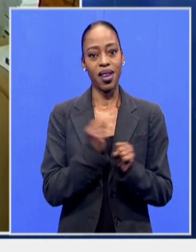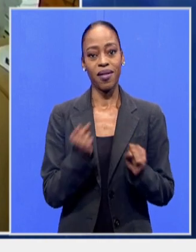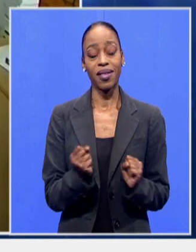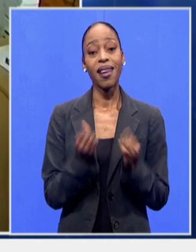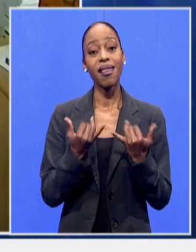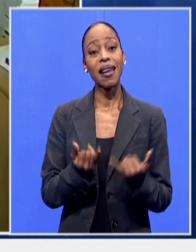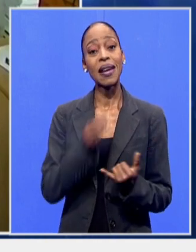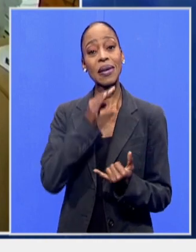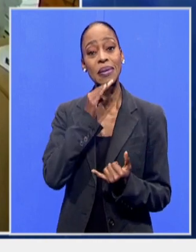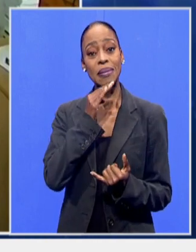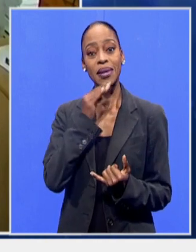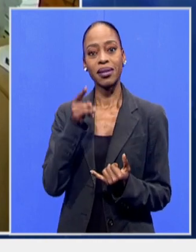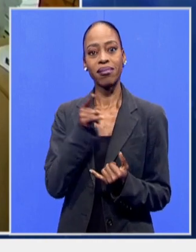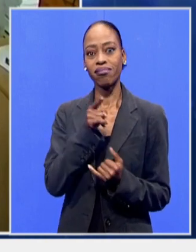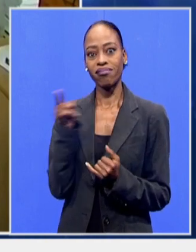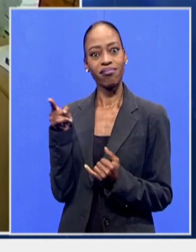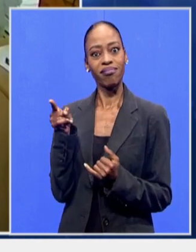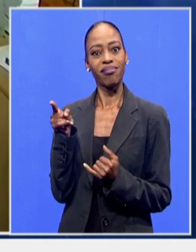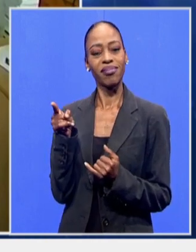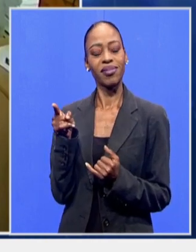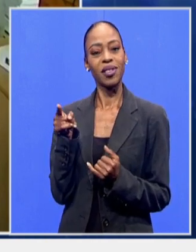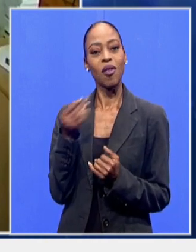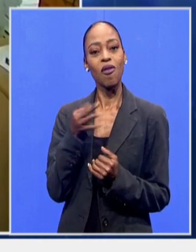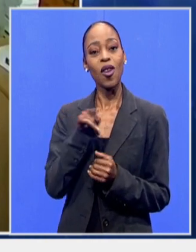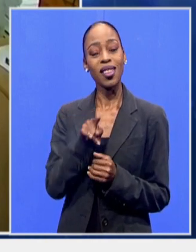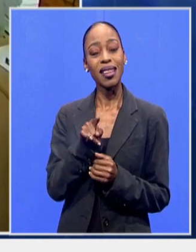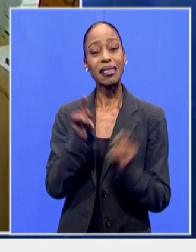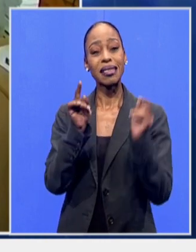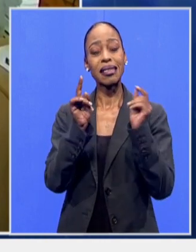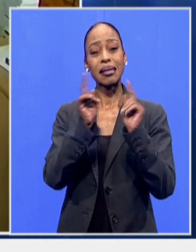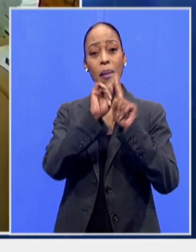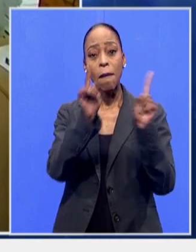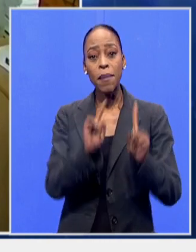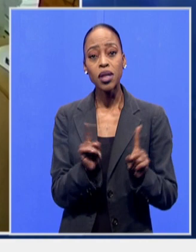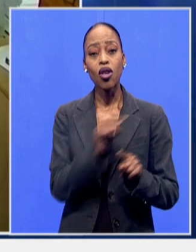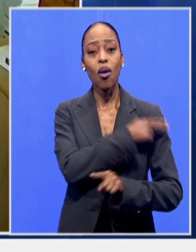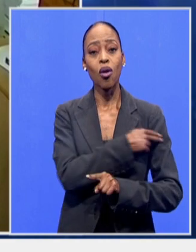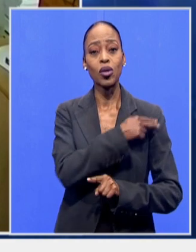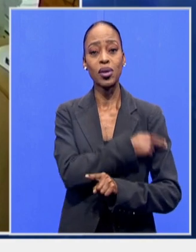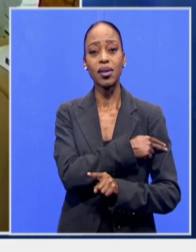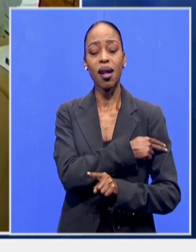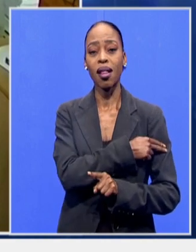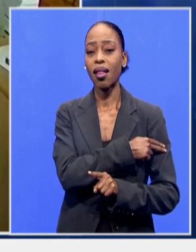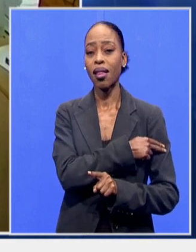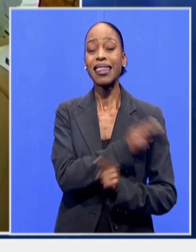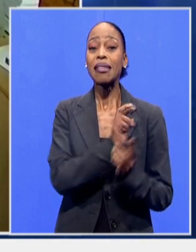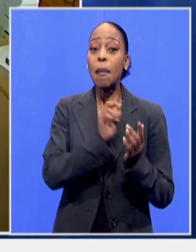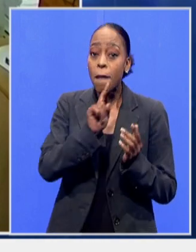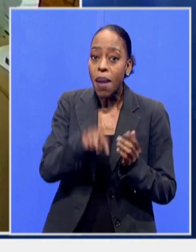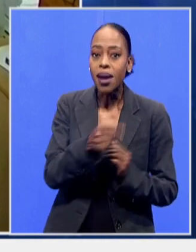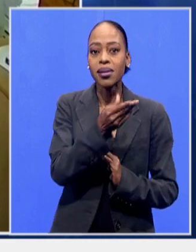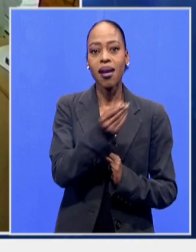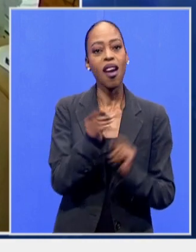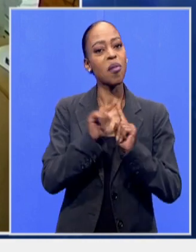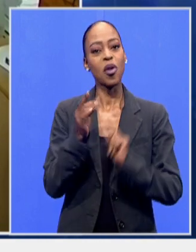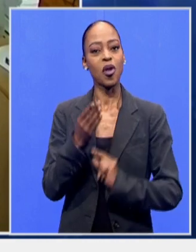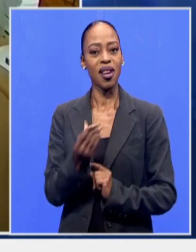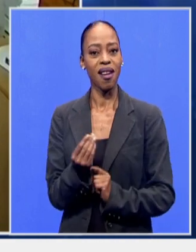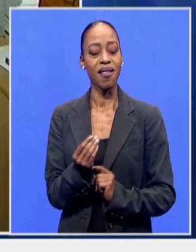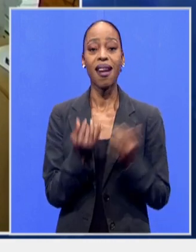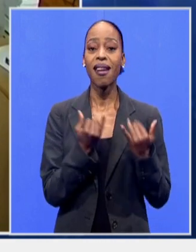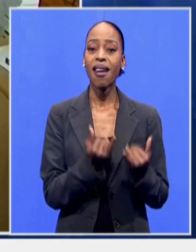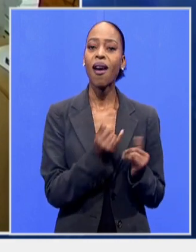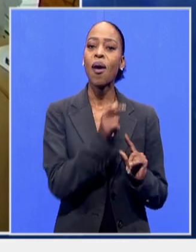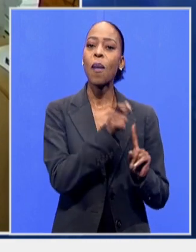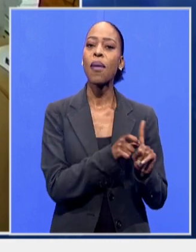there's a lack of concern for this specialized hospital, where it's absolutely required. And it took a whistleblower